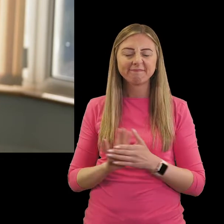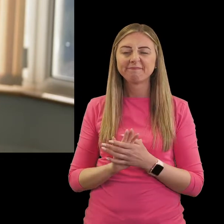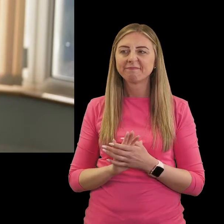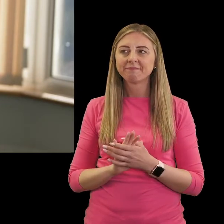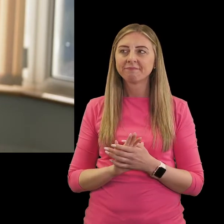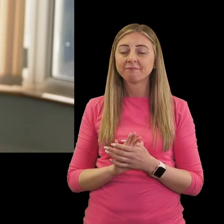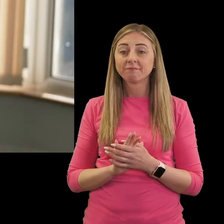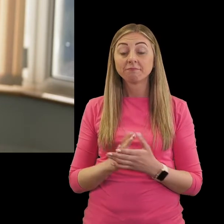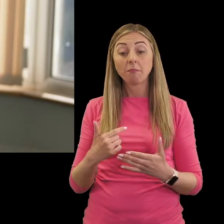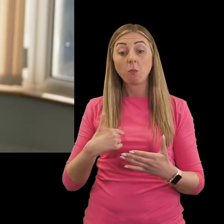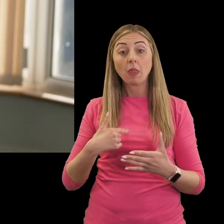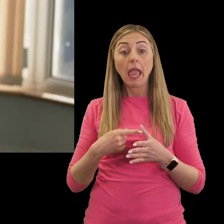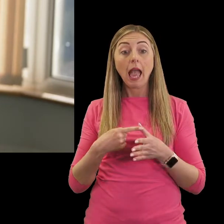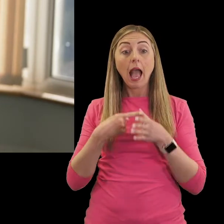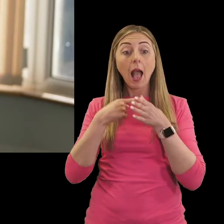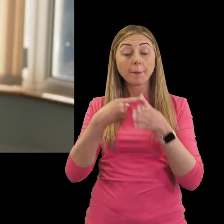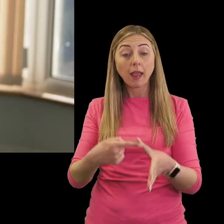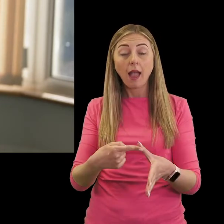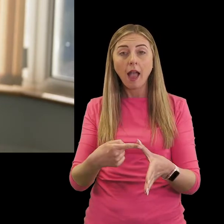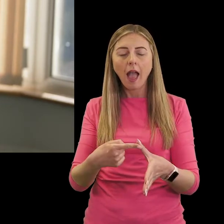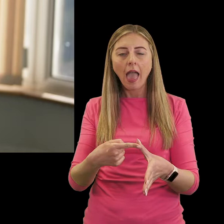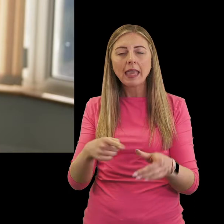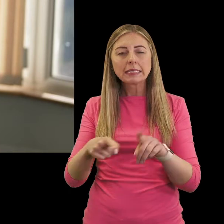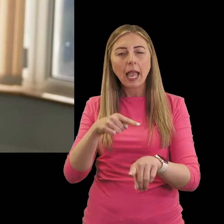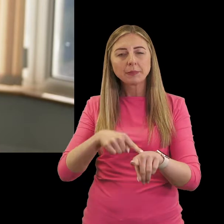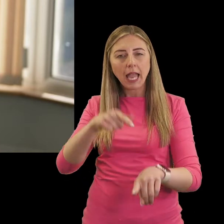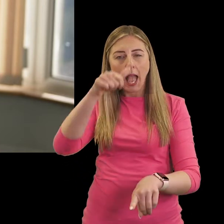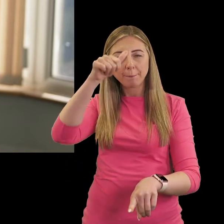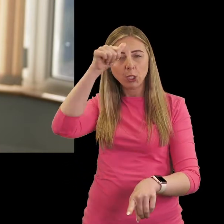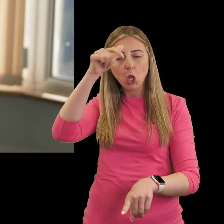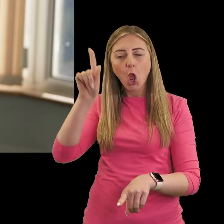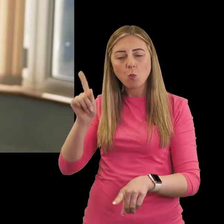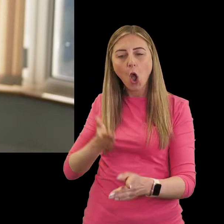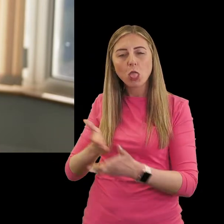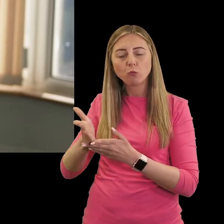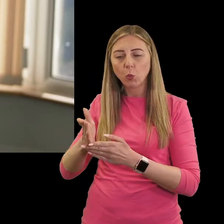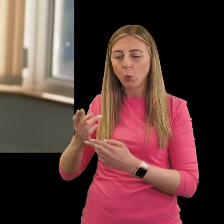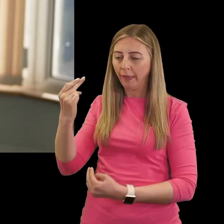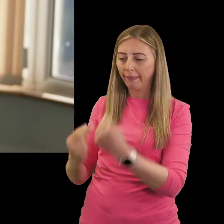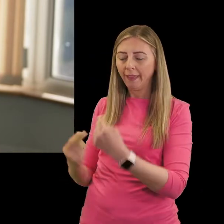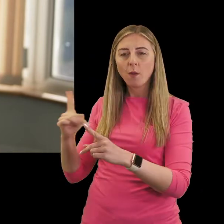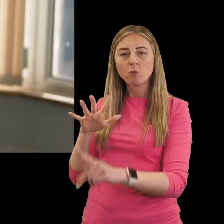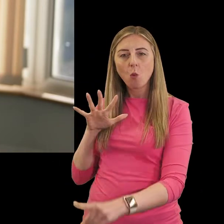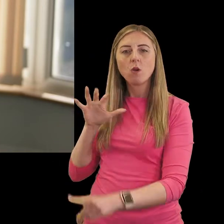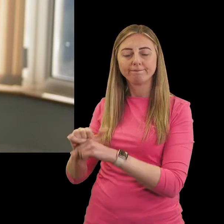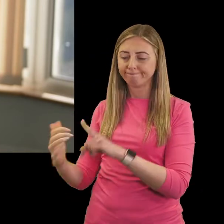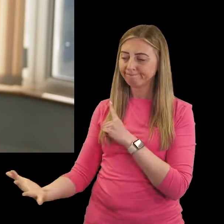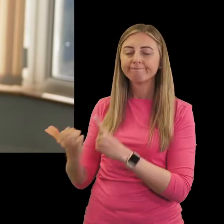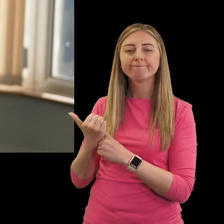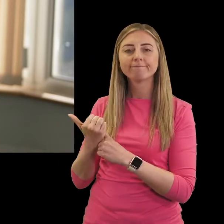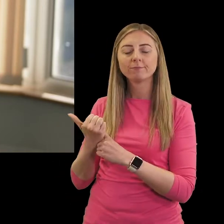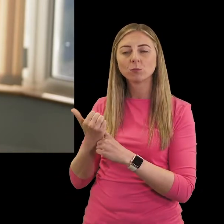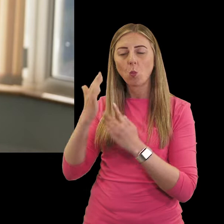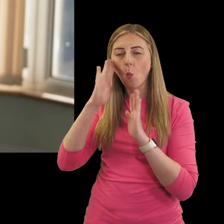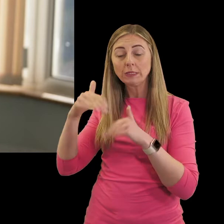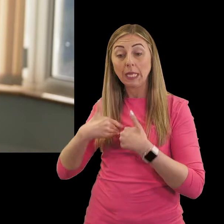Though I applied to the Trust knowing that I was on the waiting list for diagnosis of autism, told them this in my application